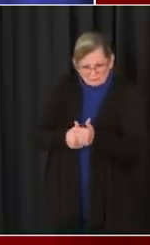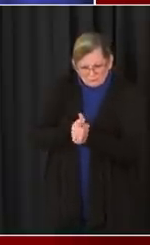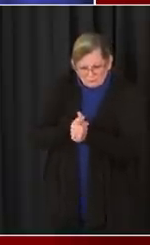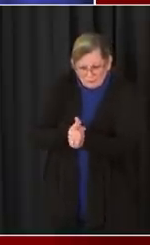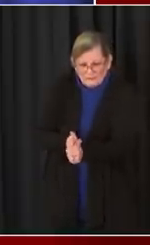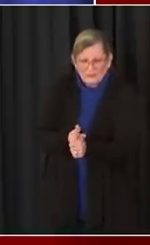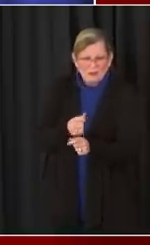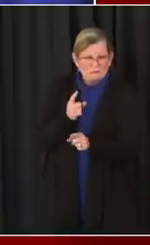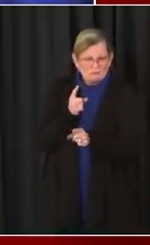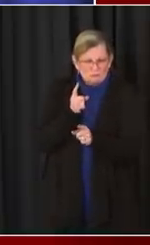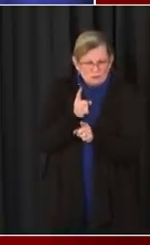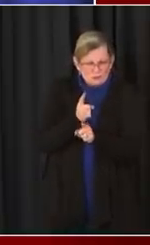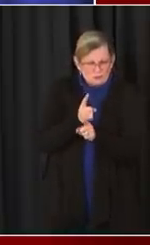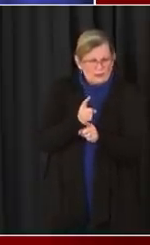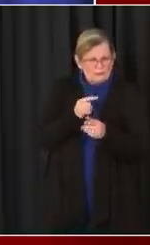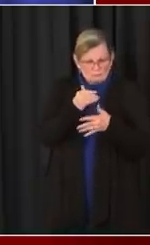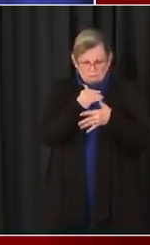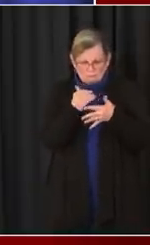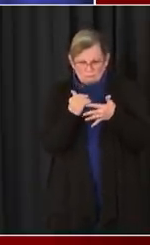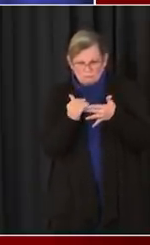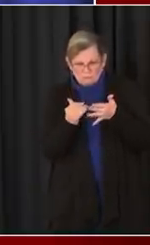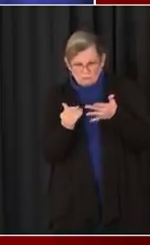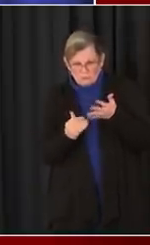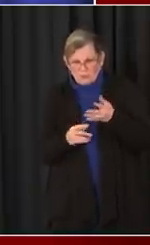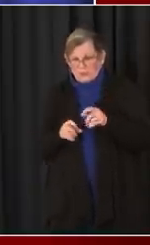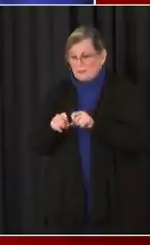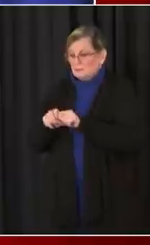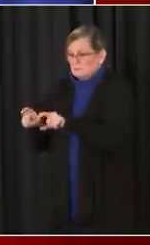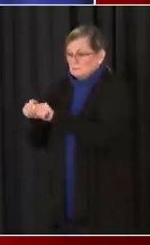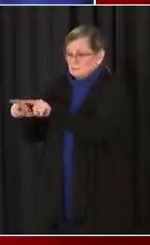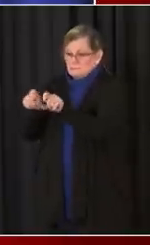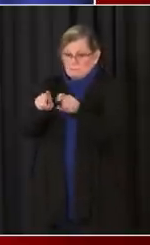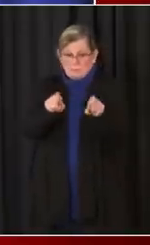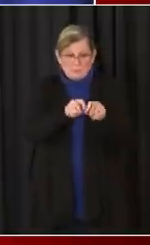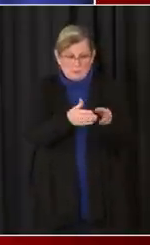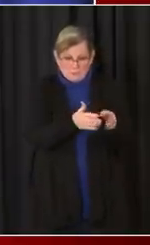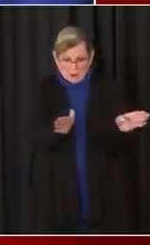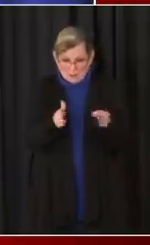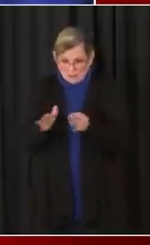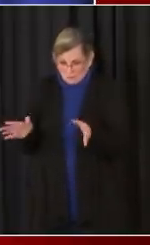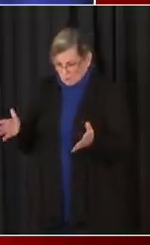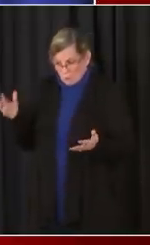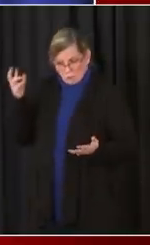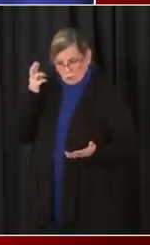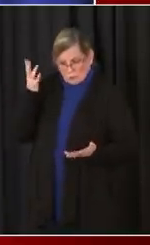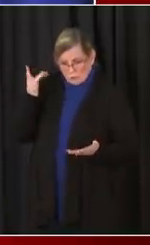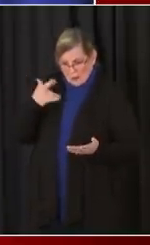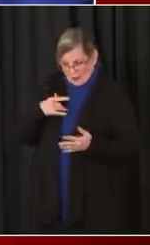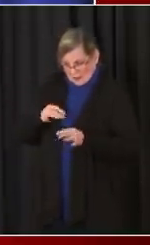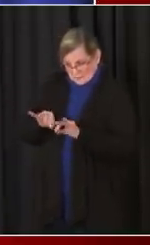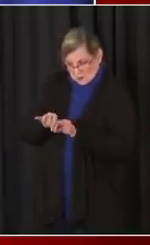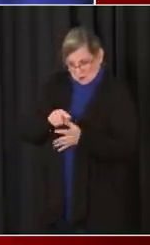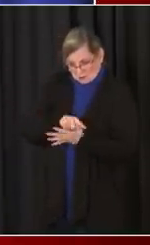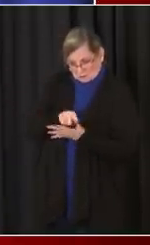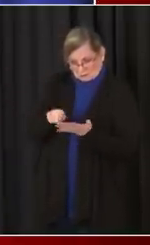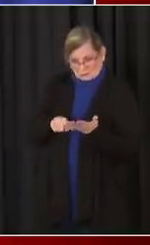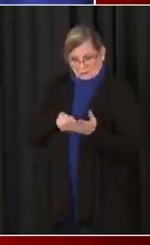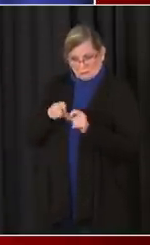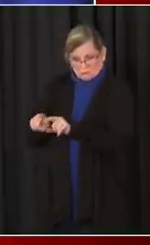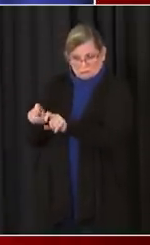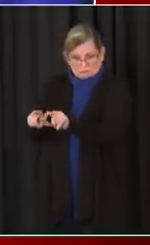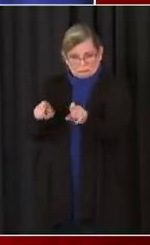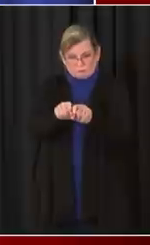certain protocol. We issued a public emergency. We justify why that infringement on people's liberty